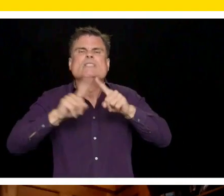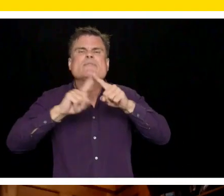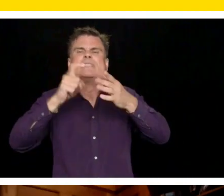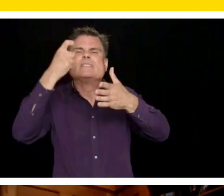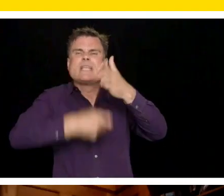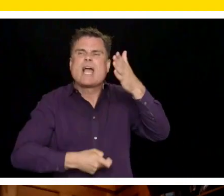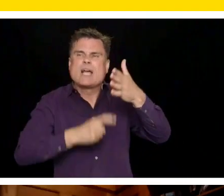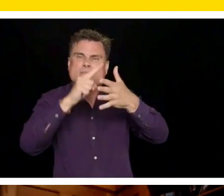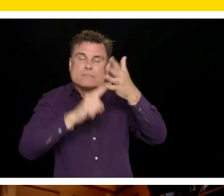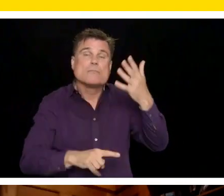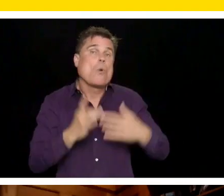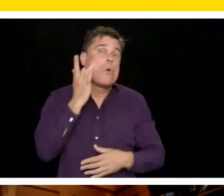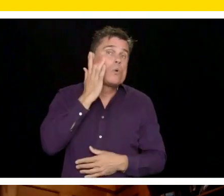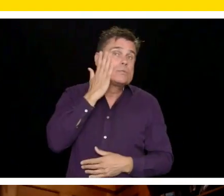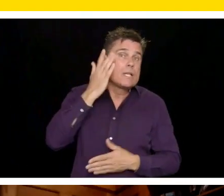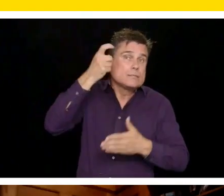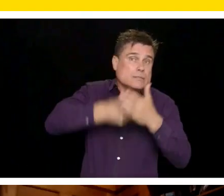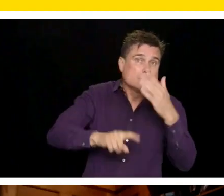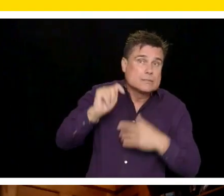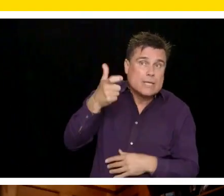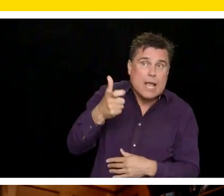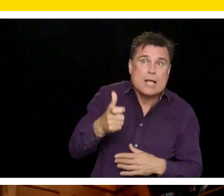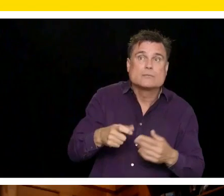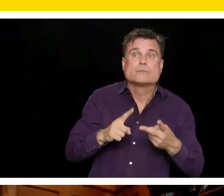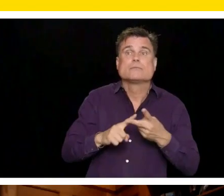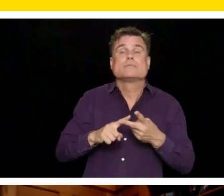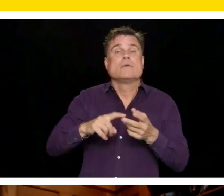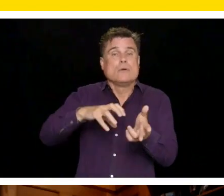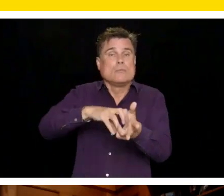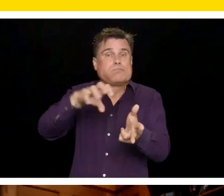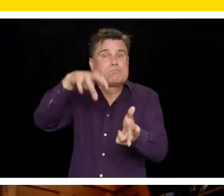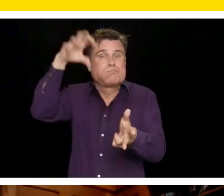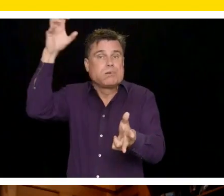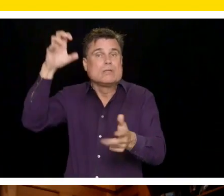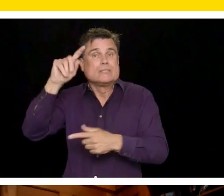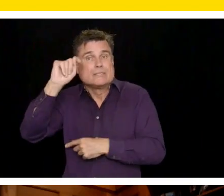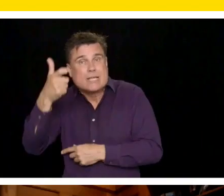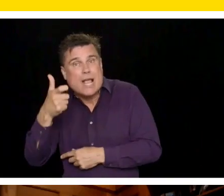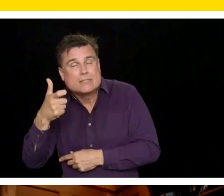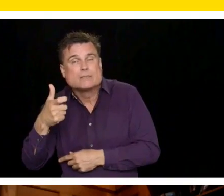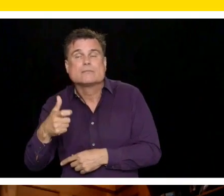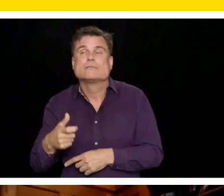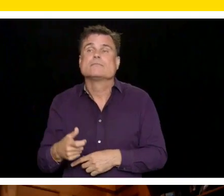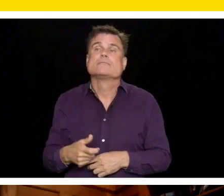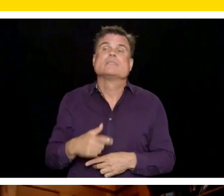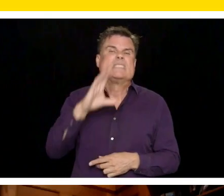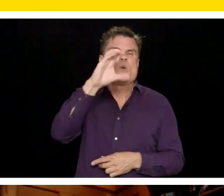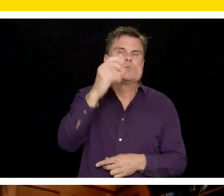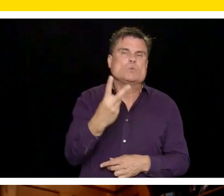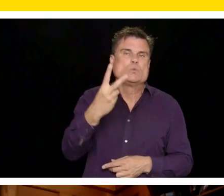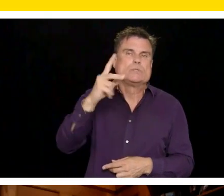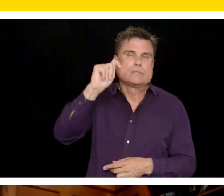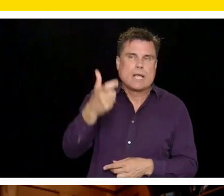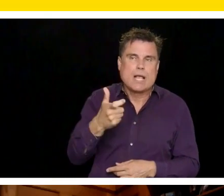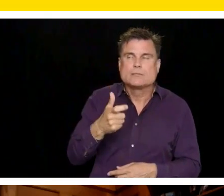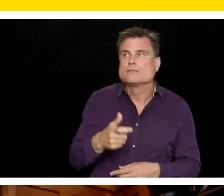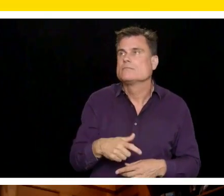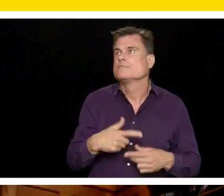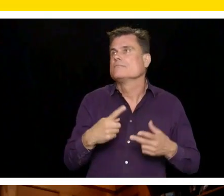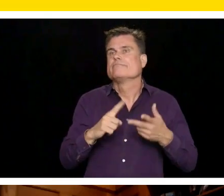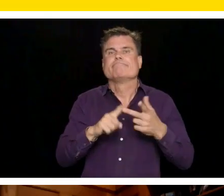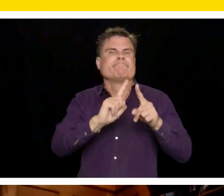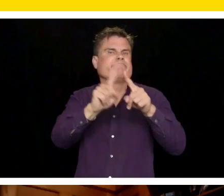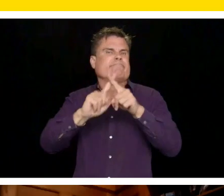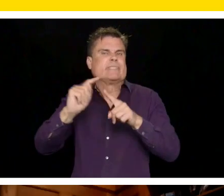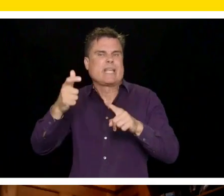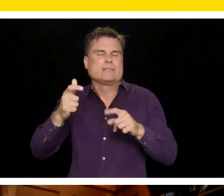tax, all of these have been deferred. Now, some businesses are worried that they still won't have the cash flow they need to pay those tax bills